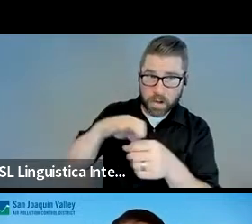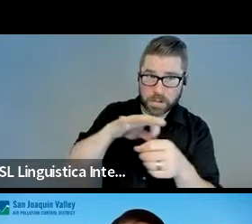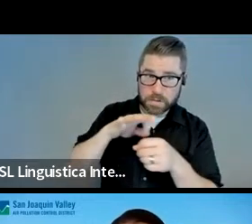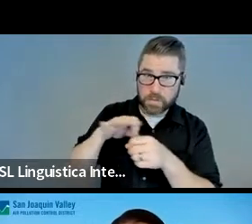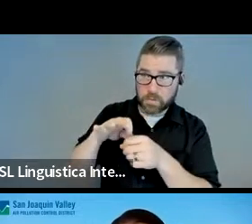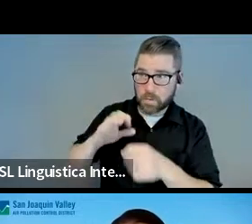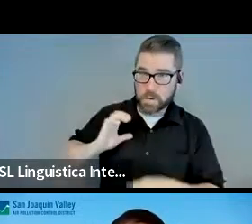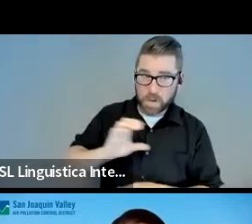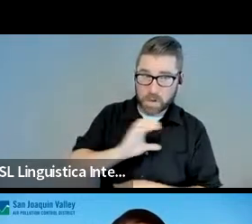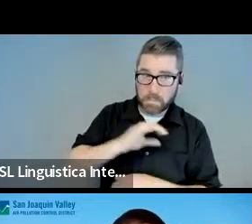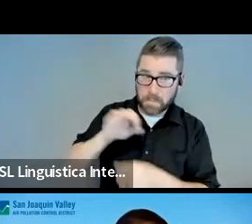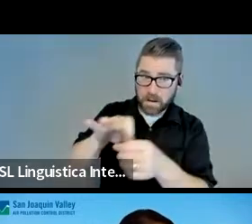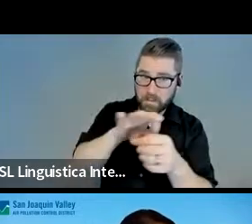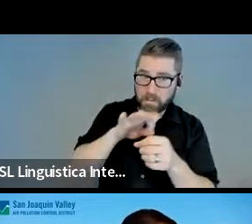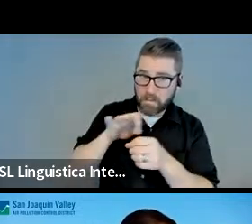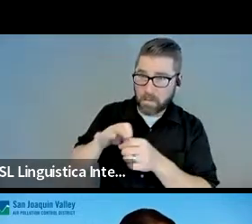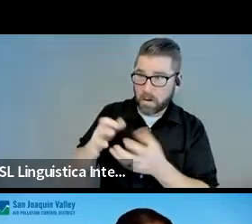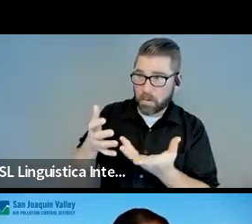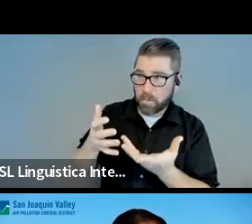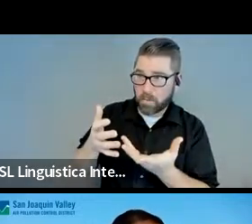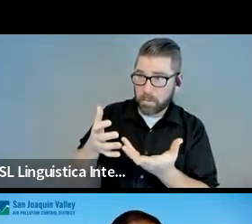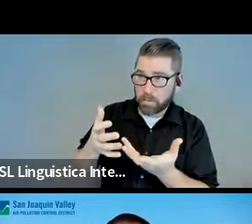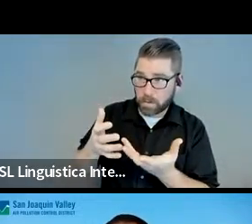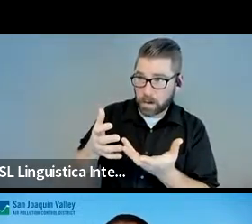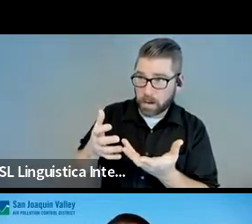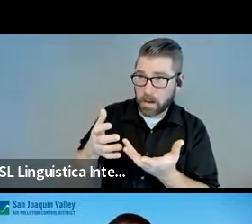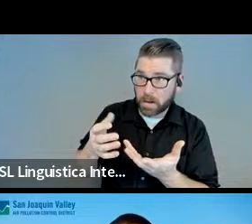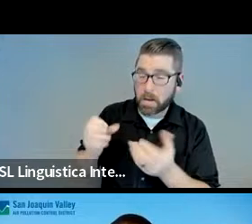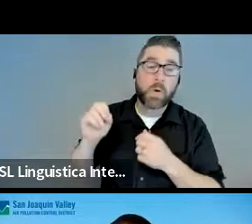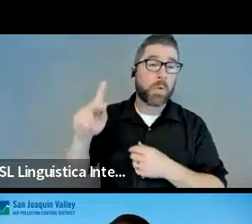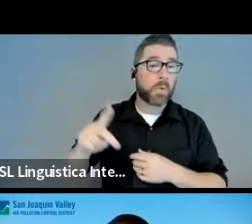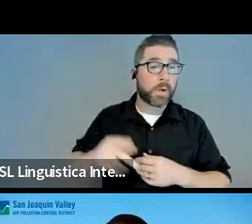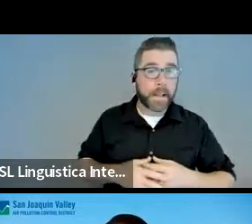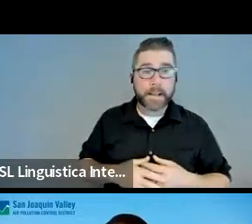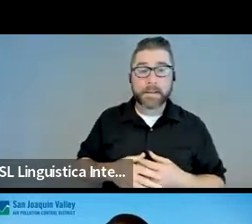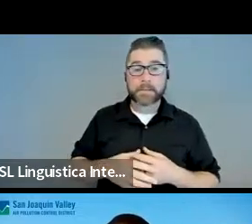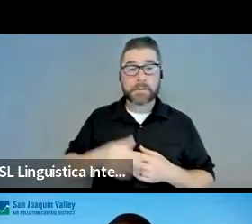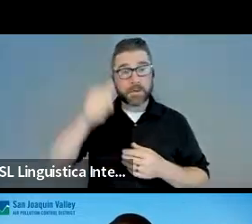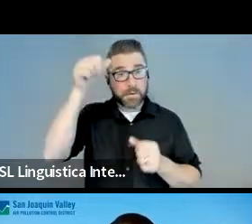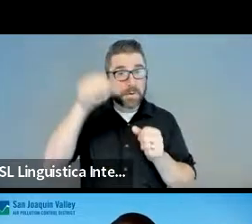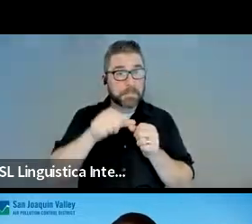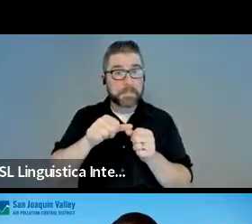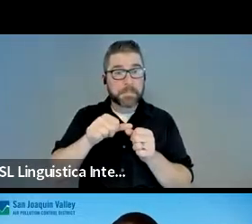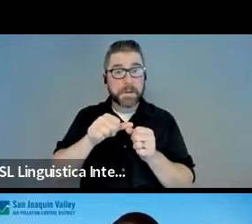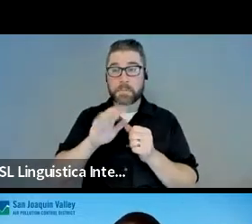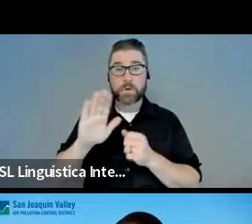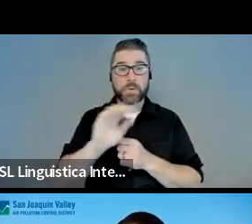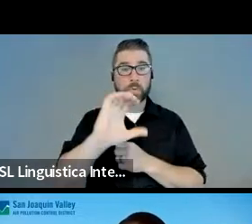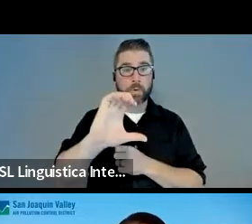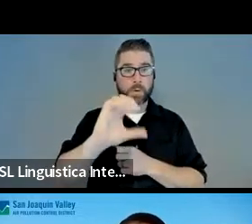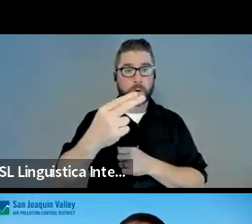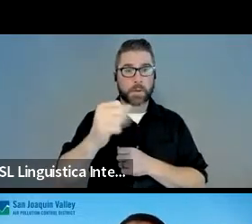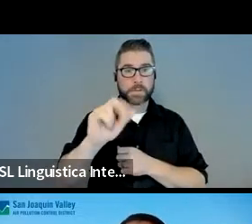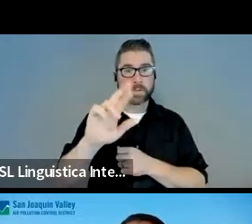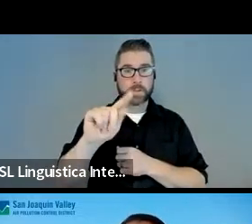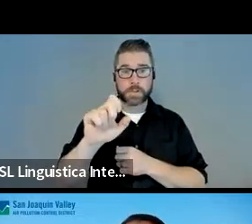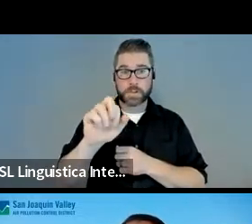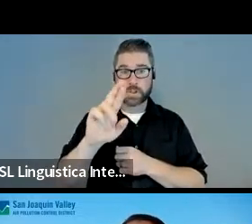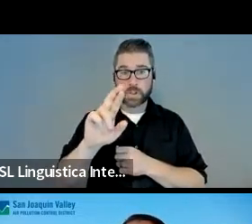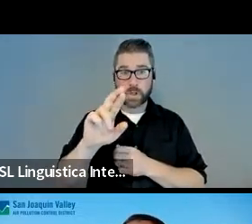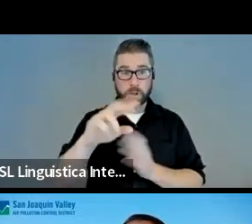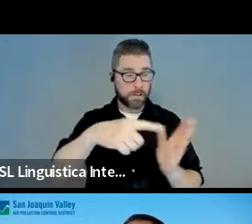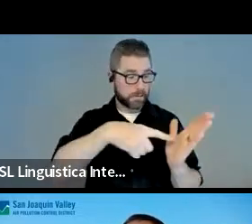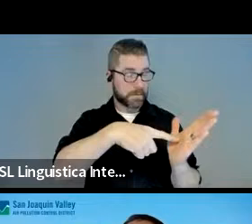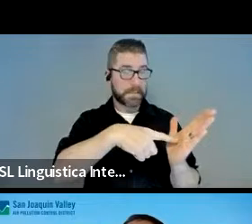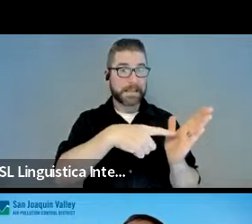Okay, well, so just as a reminder, in your charter, when you all discussed how to proceed with voting, you all wanted to have